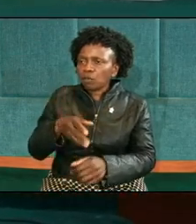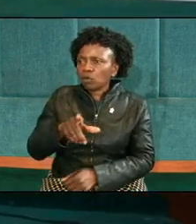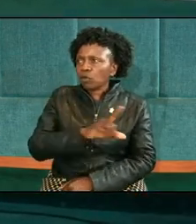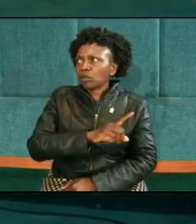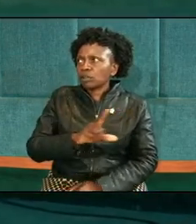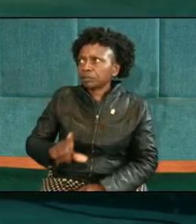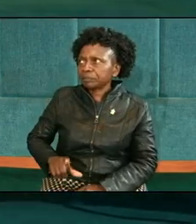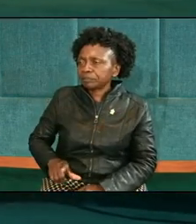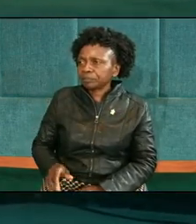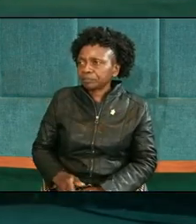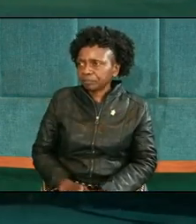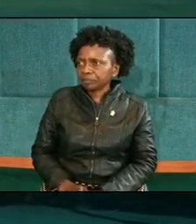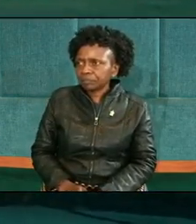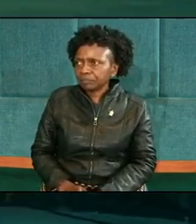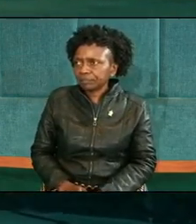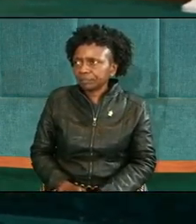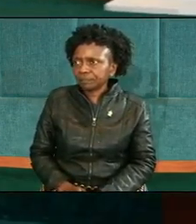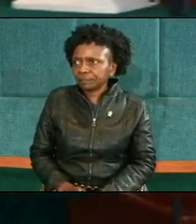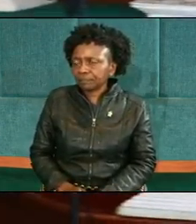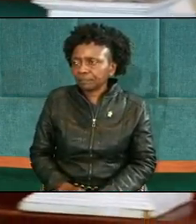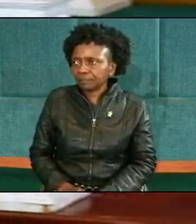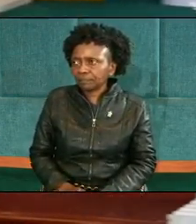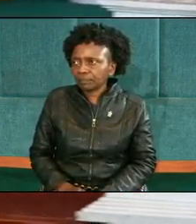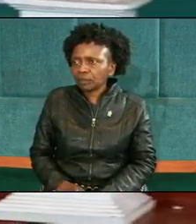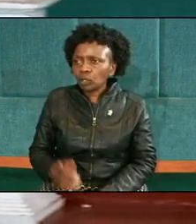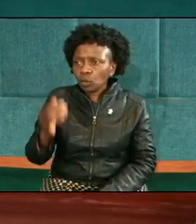Run away from God.